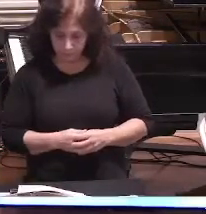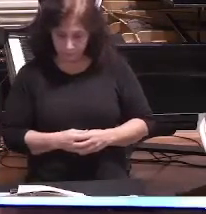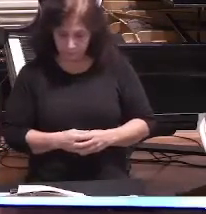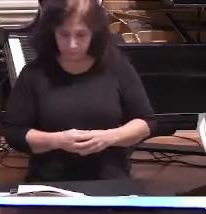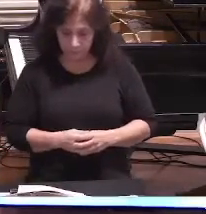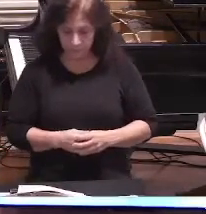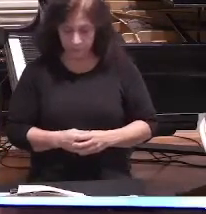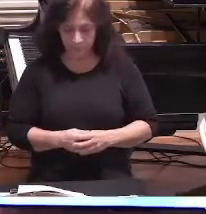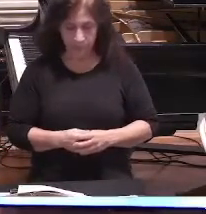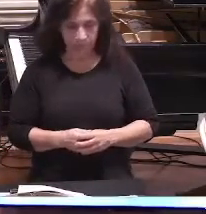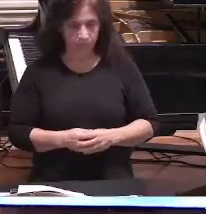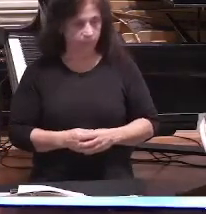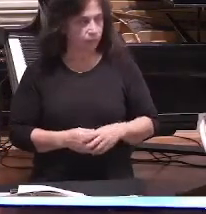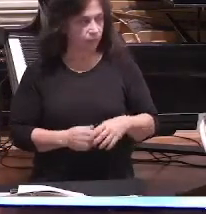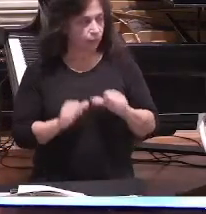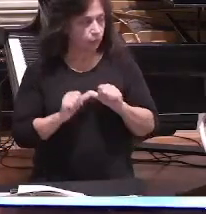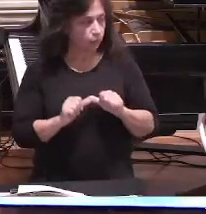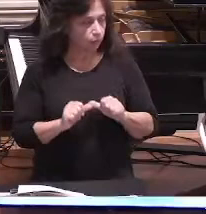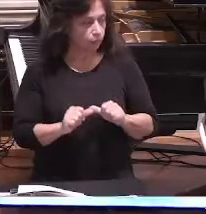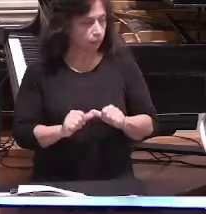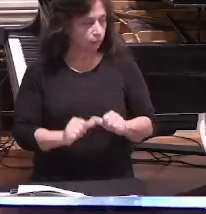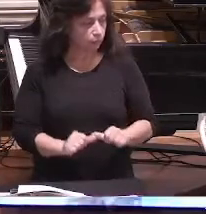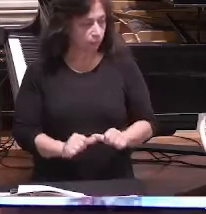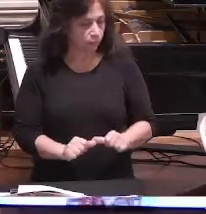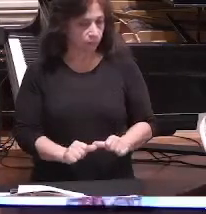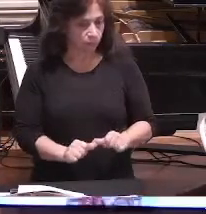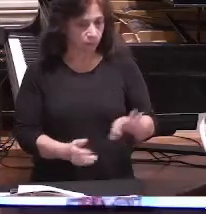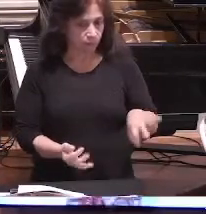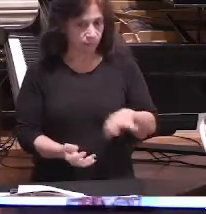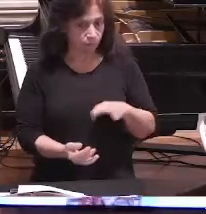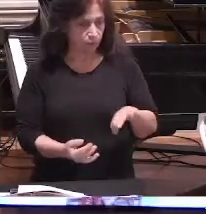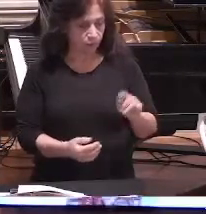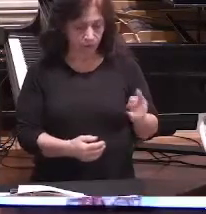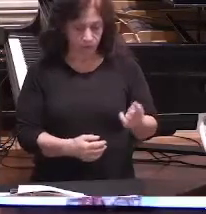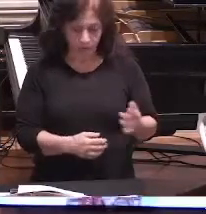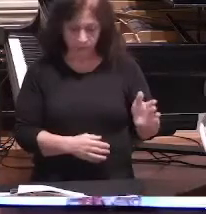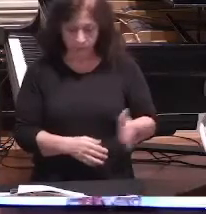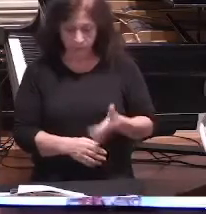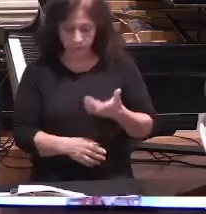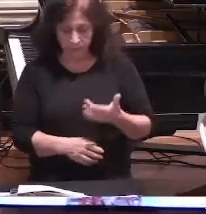Thank you.